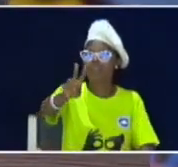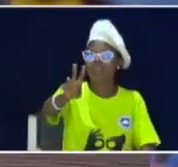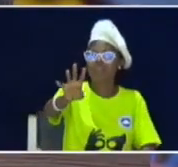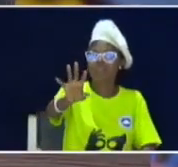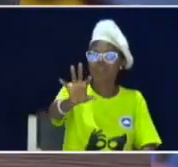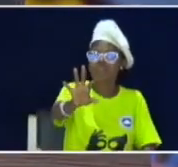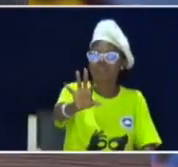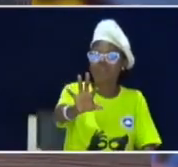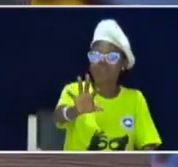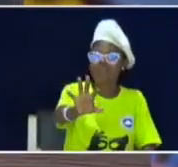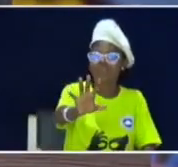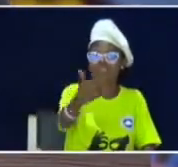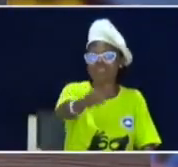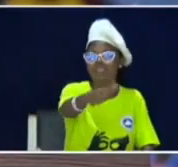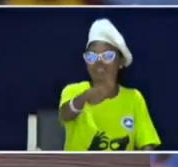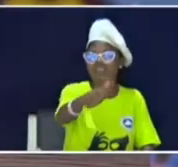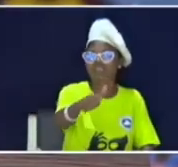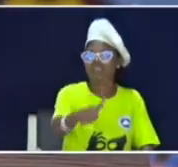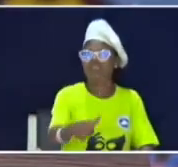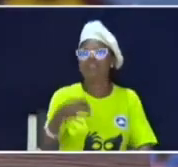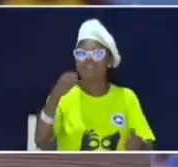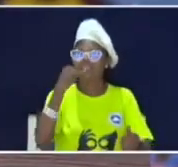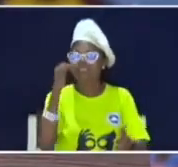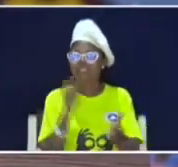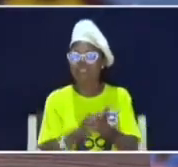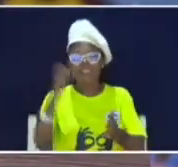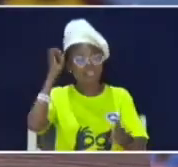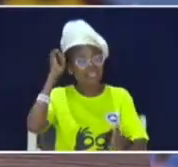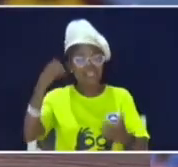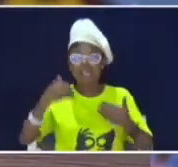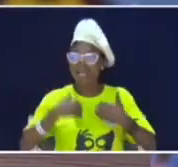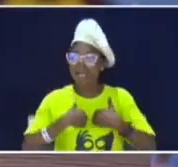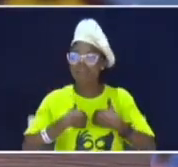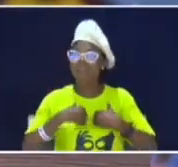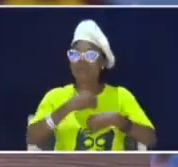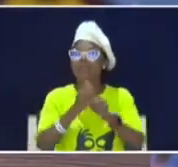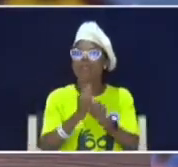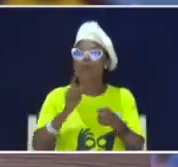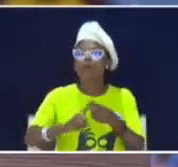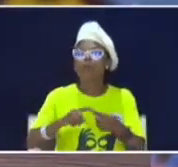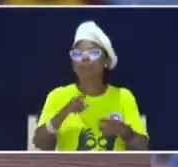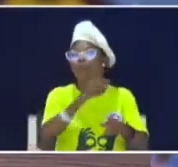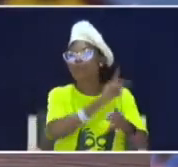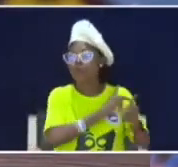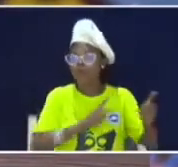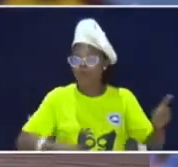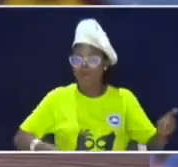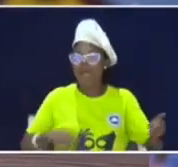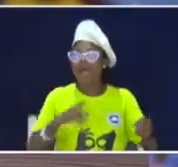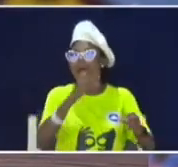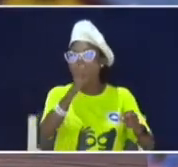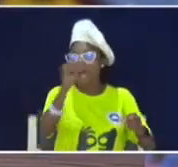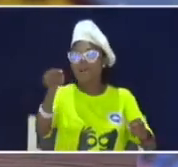Revelation chapter 5 and verse 10. It said, he has made us unto God kings